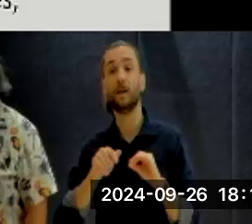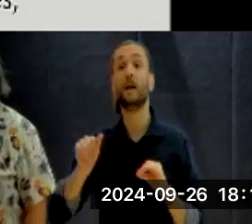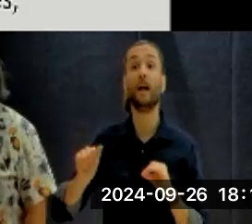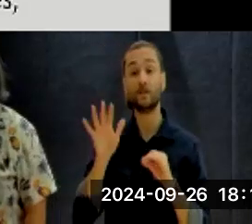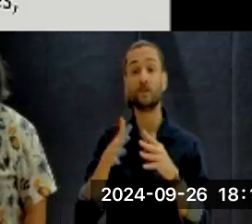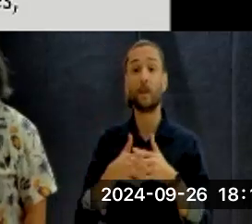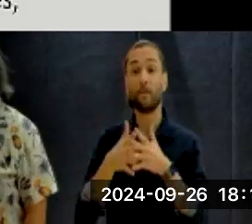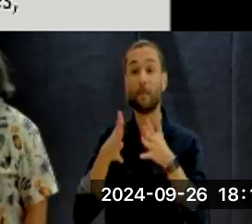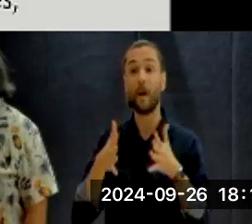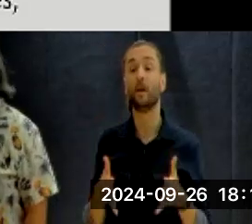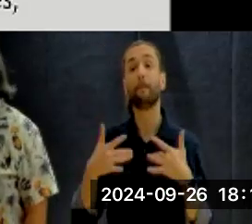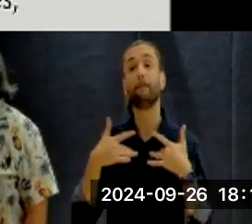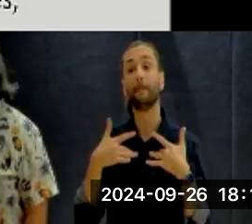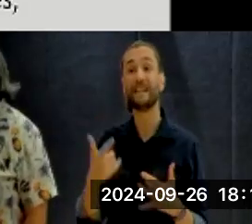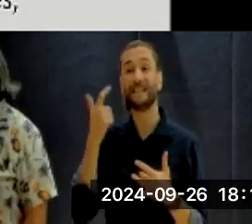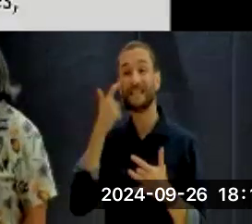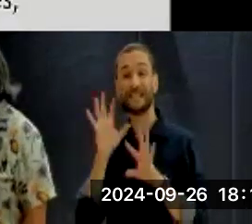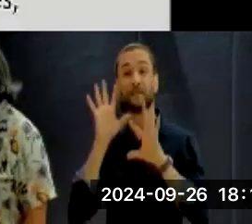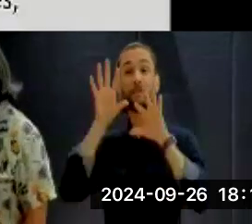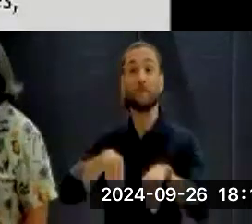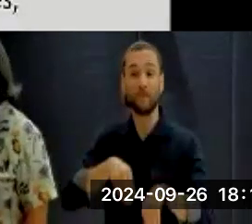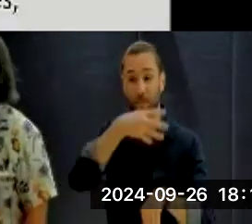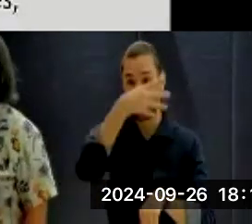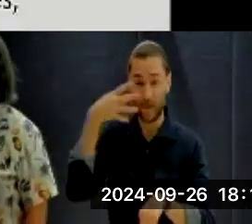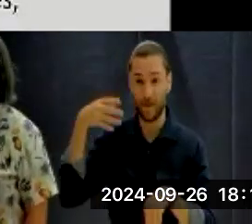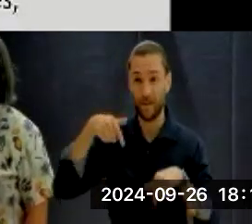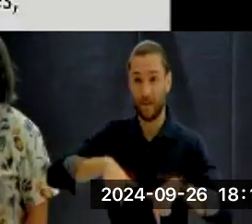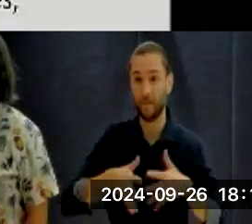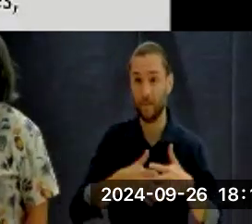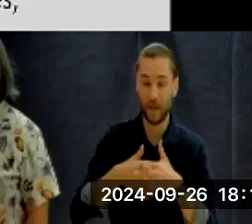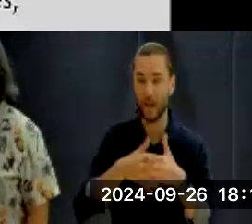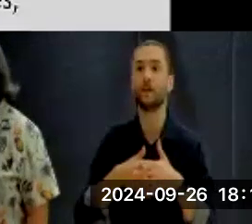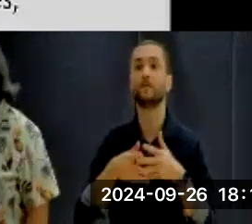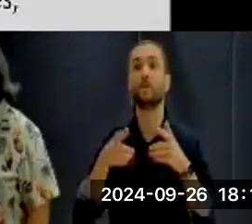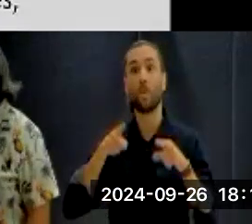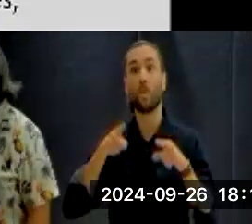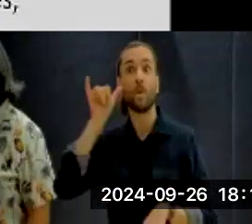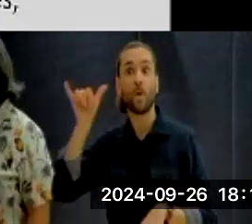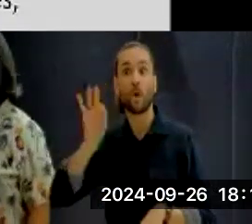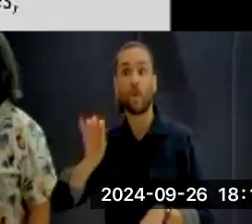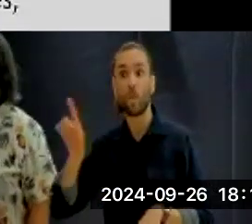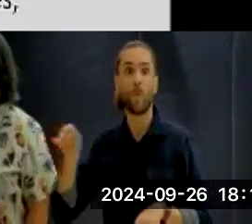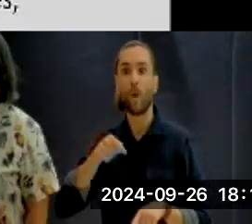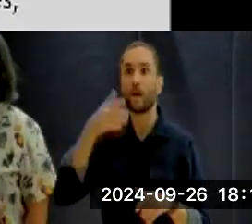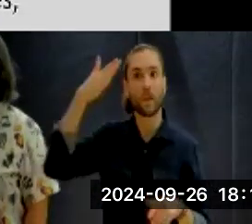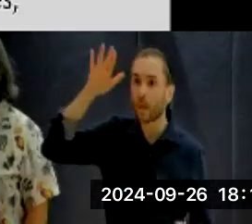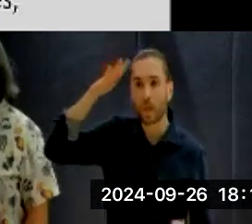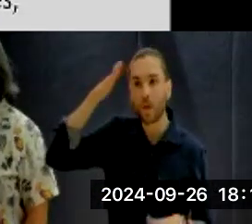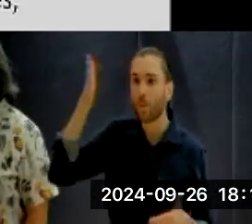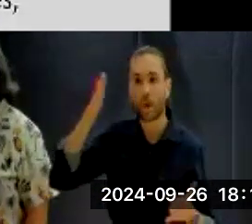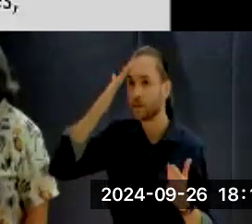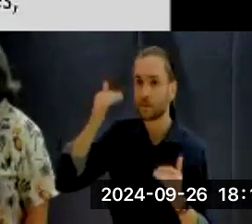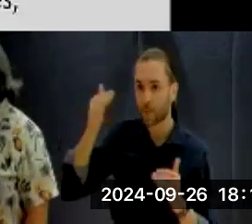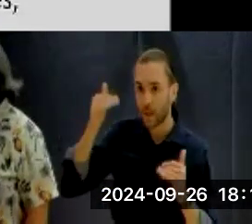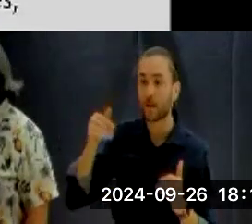immigrant communities. And so we need to educate them about the American system. What happens when you call 911? What does a police officer